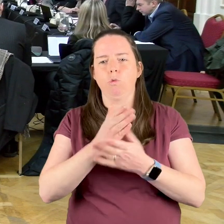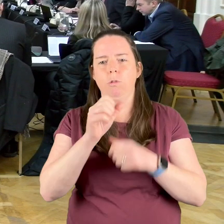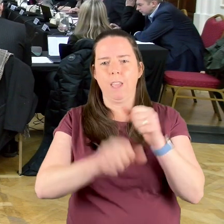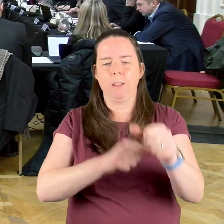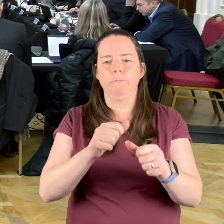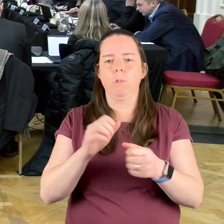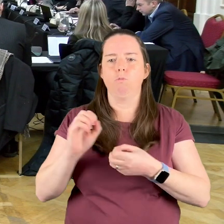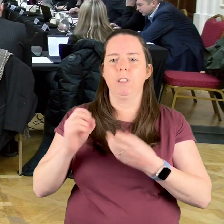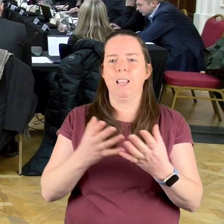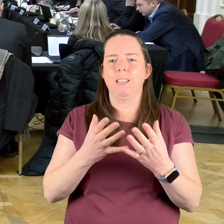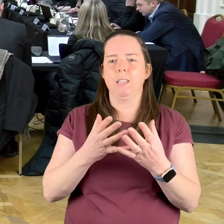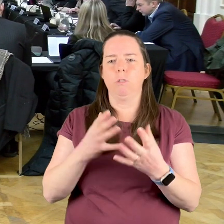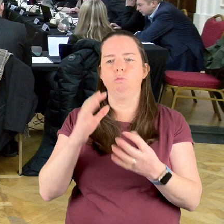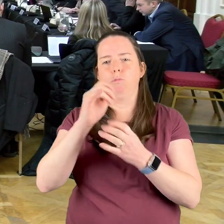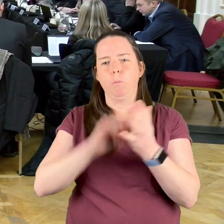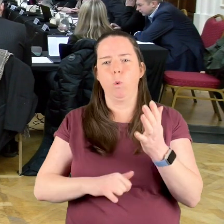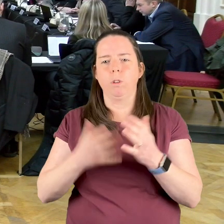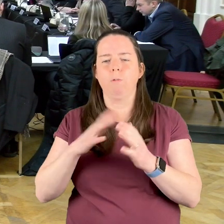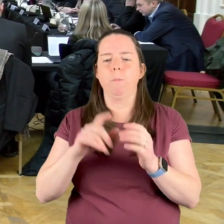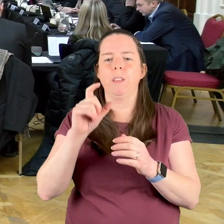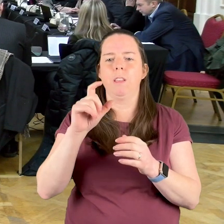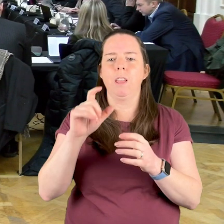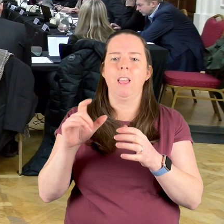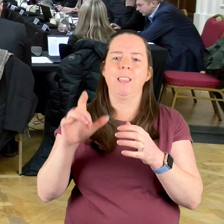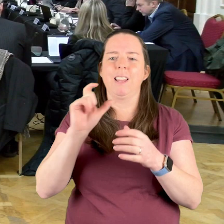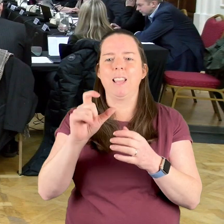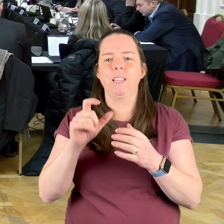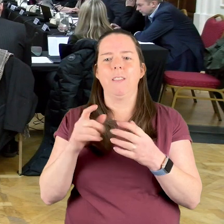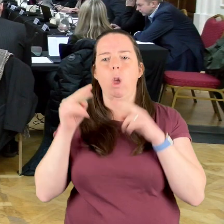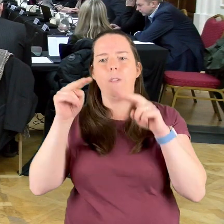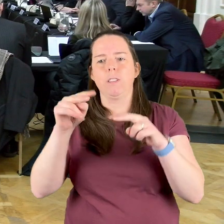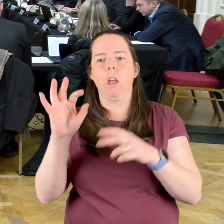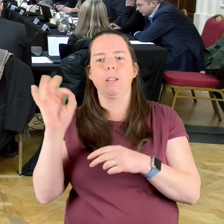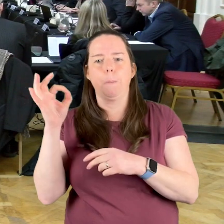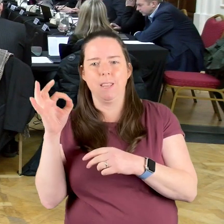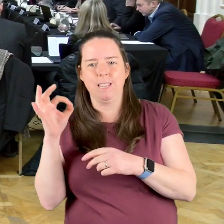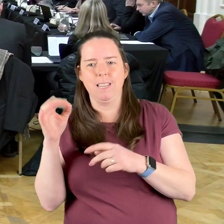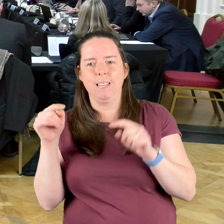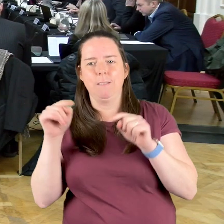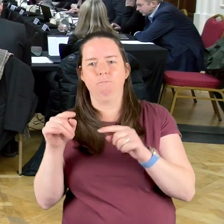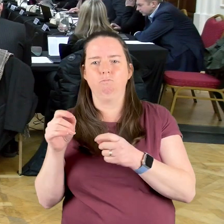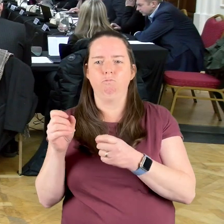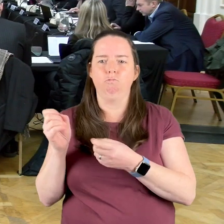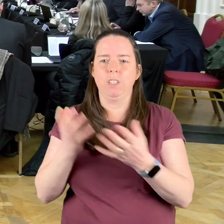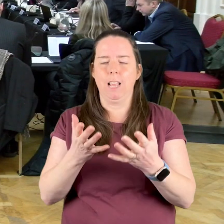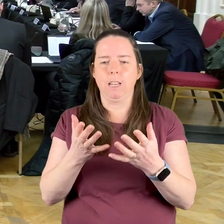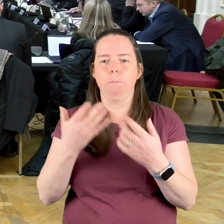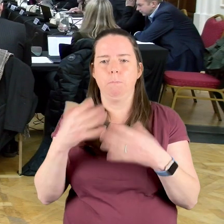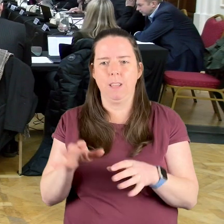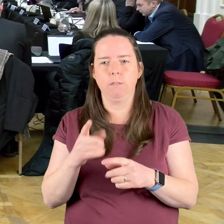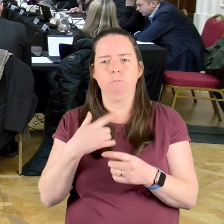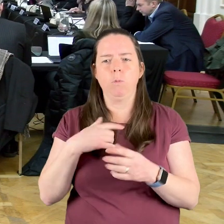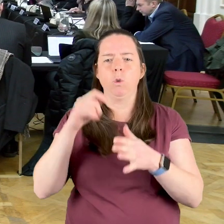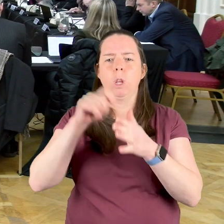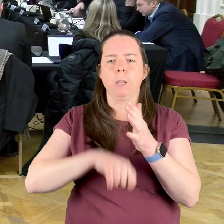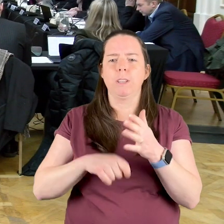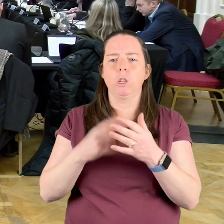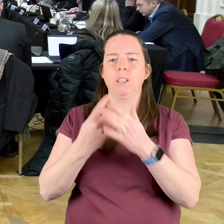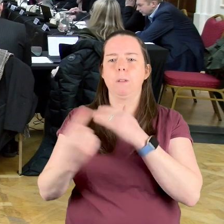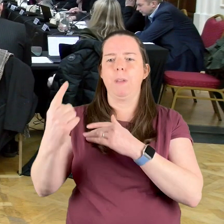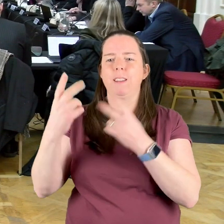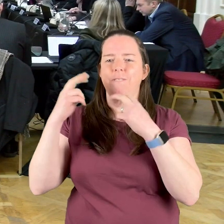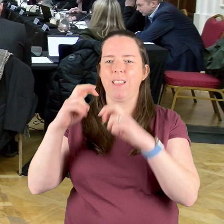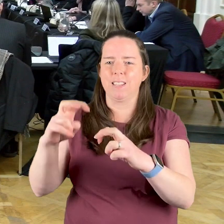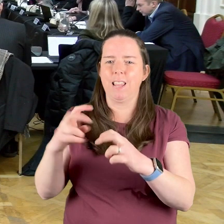presented comprehensive reports to the Quality and Oversight Committee, and we have also commissioned an